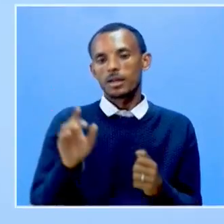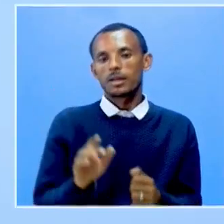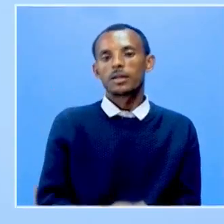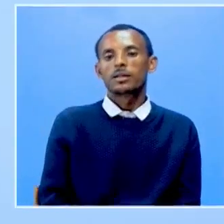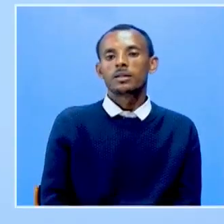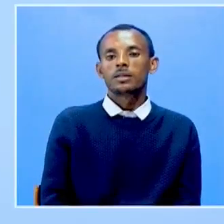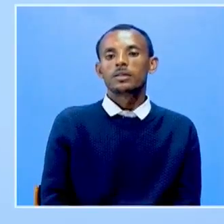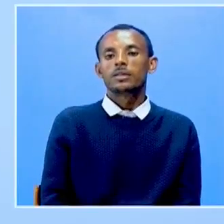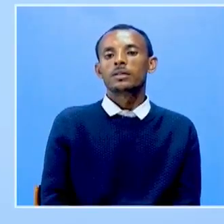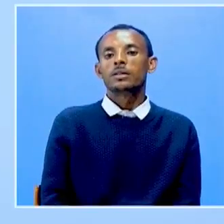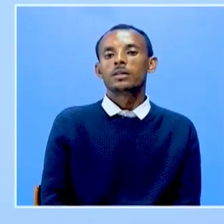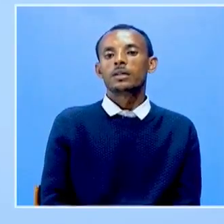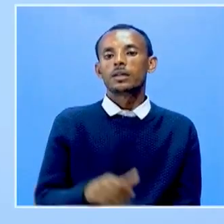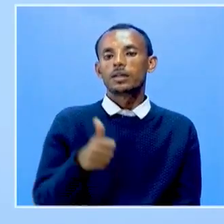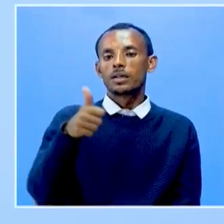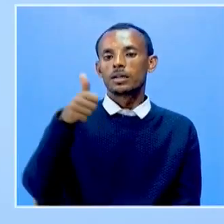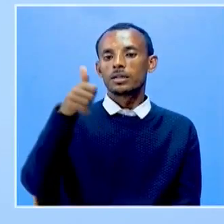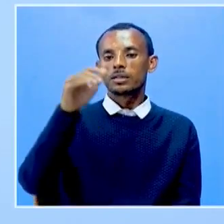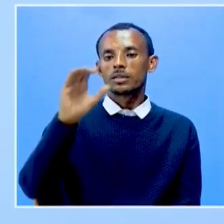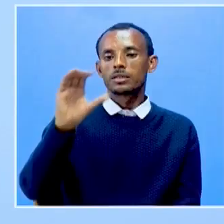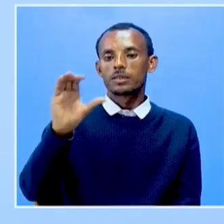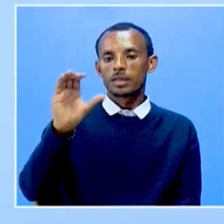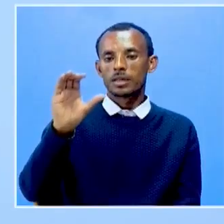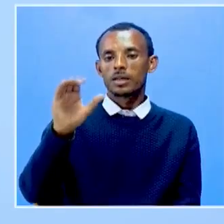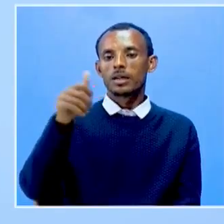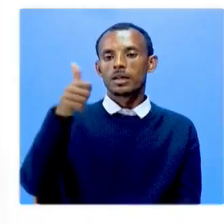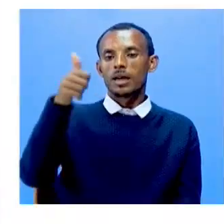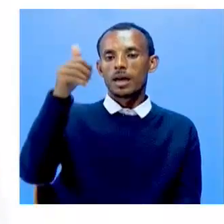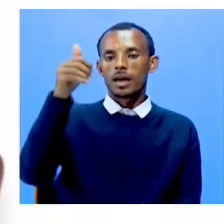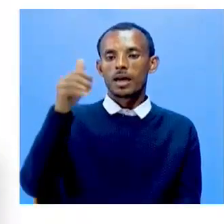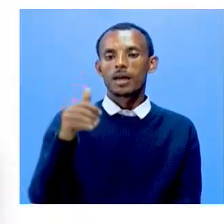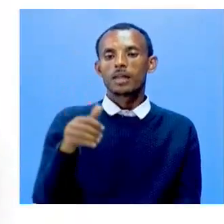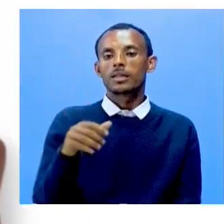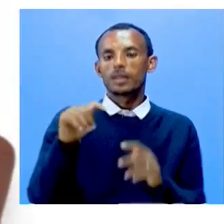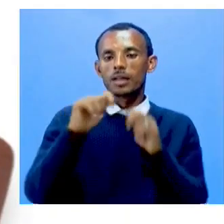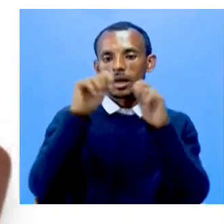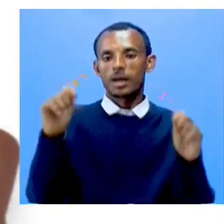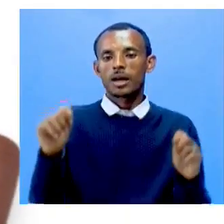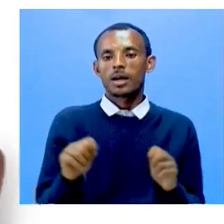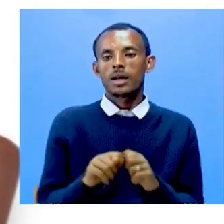base angle. So ACD, triangle